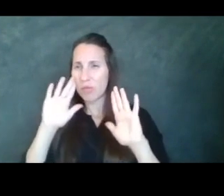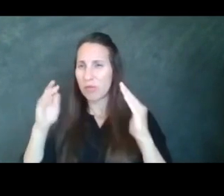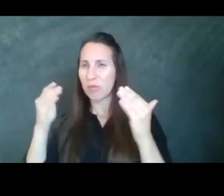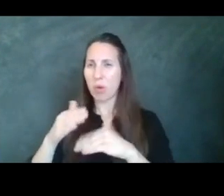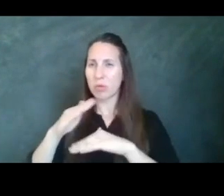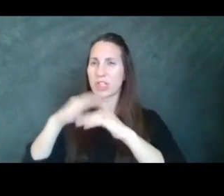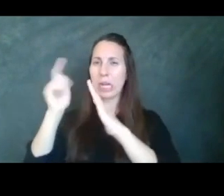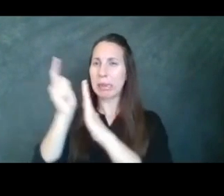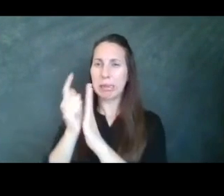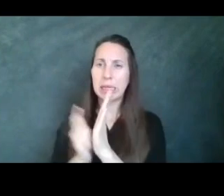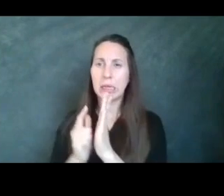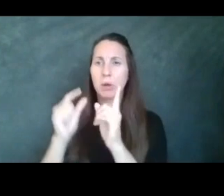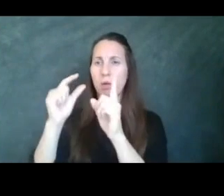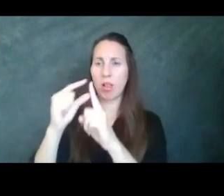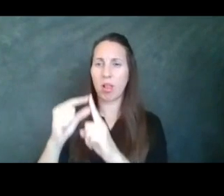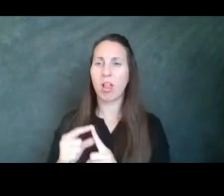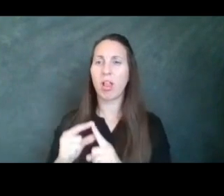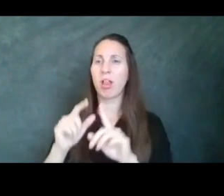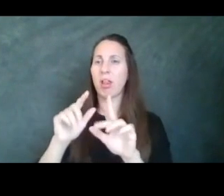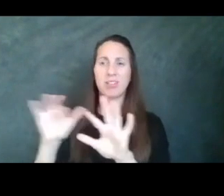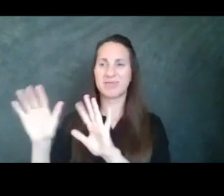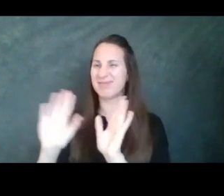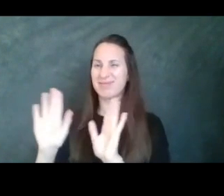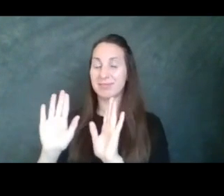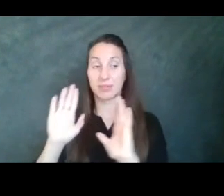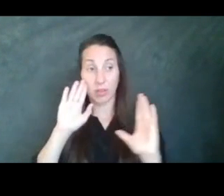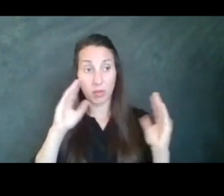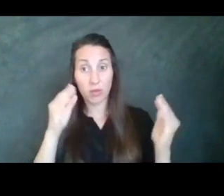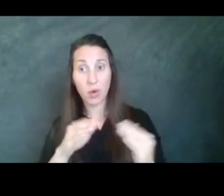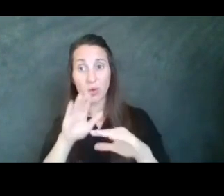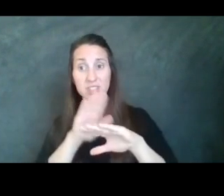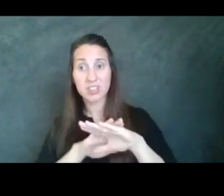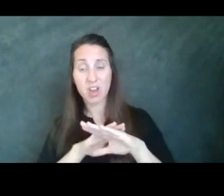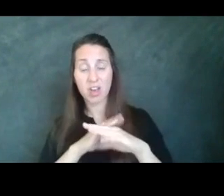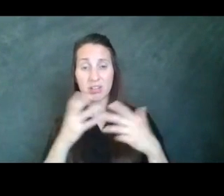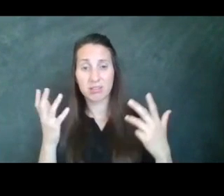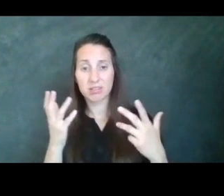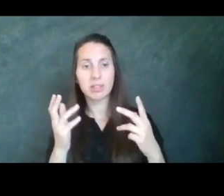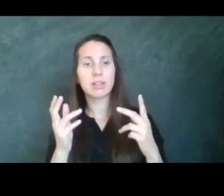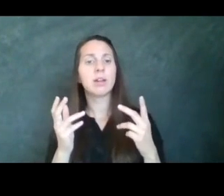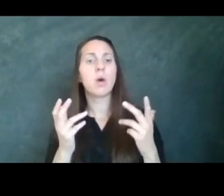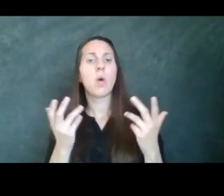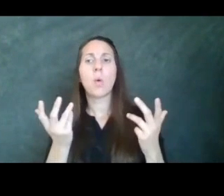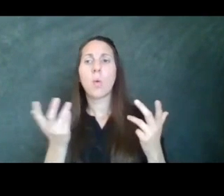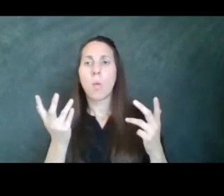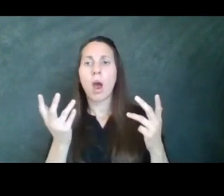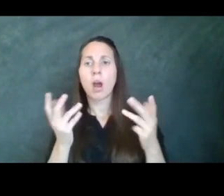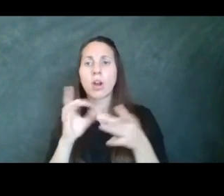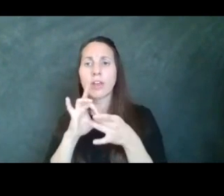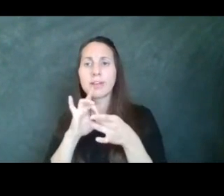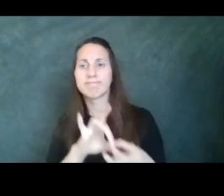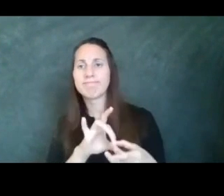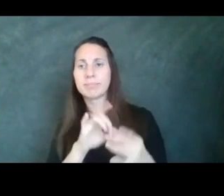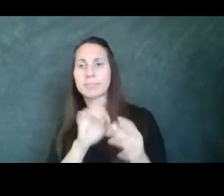or disability jargon. Focus on what are the underlying policies behind